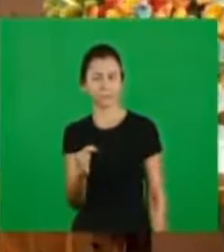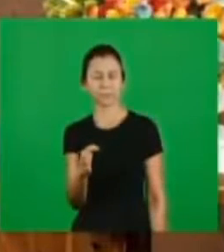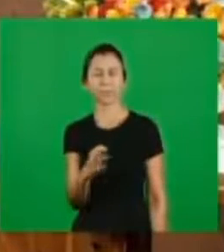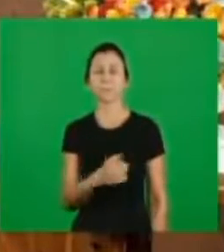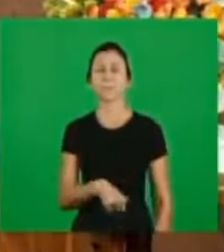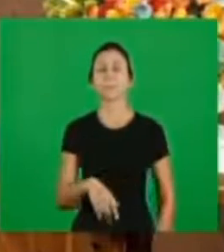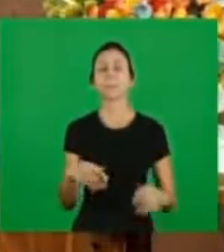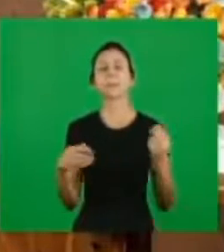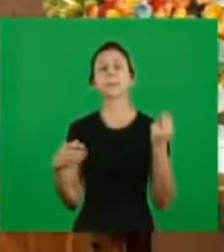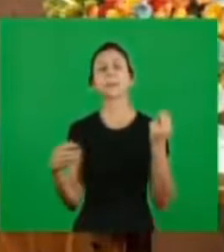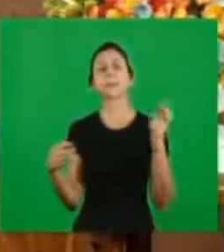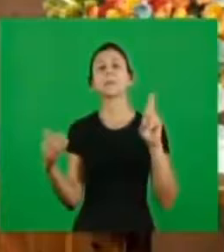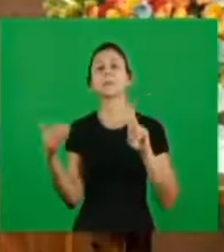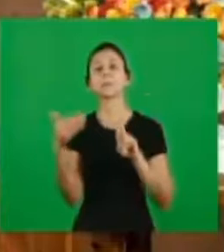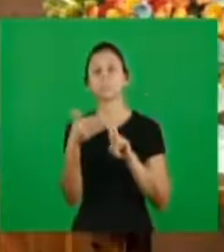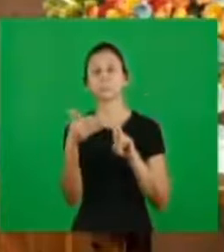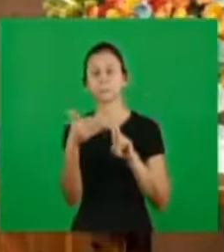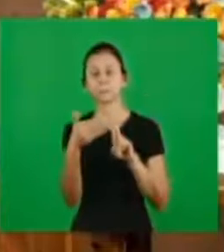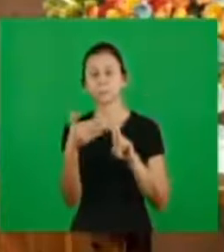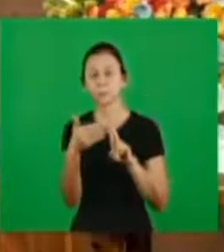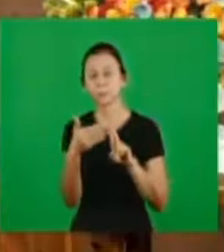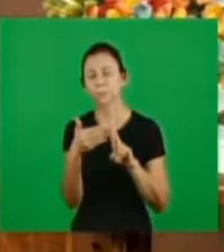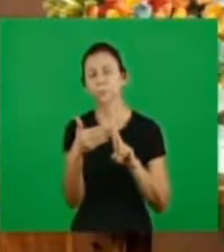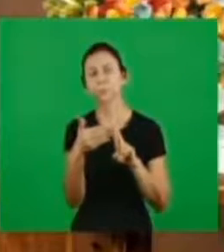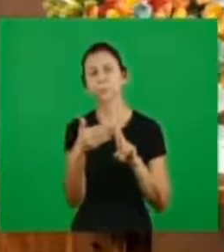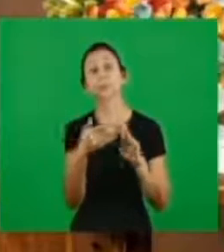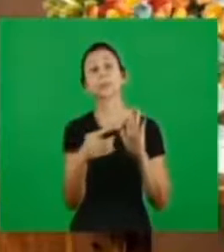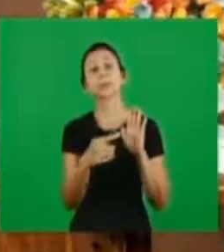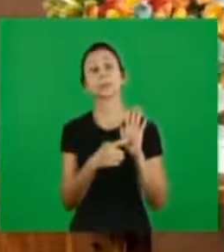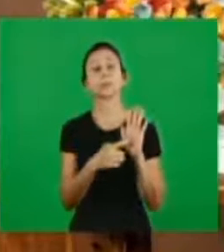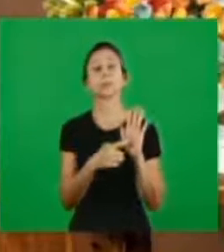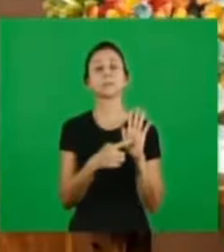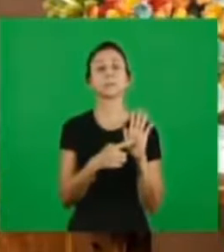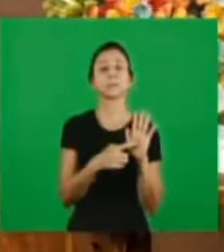2:1, we have this reference that was here.